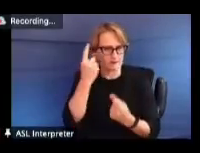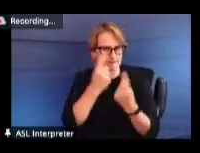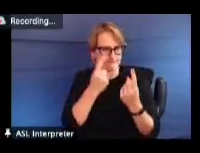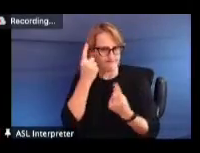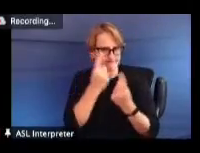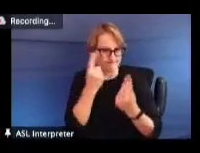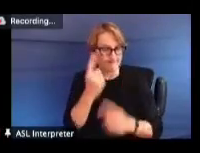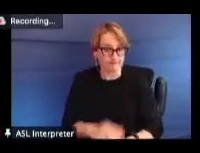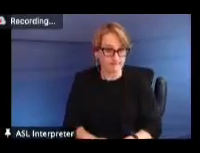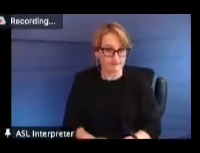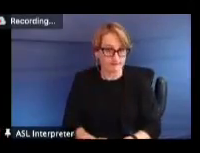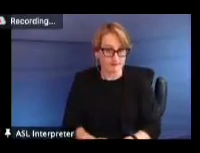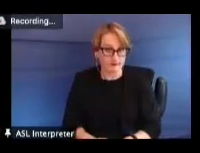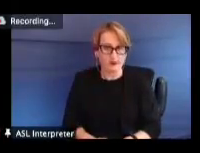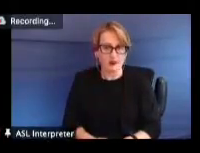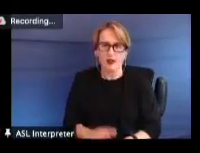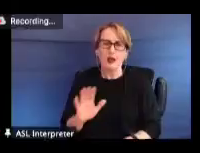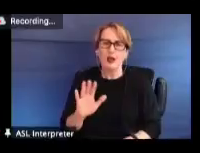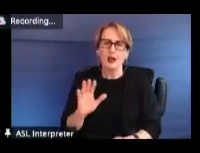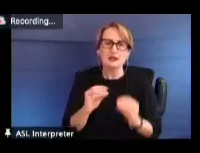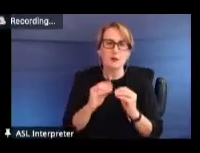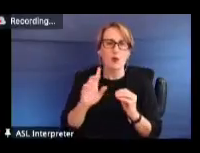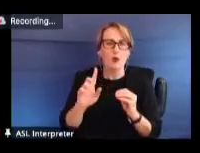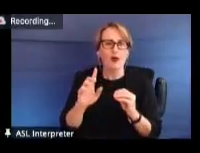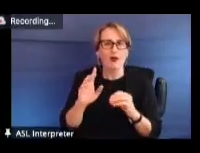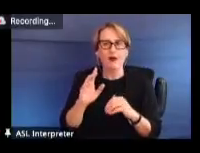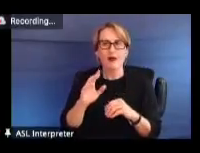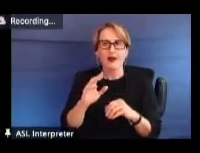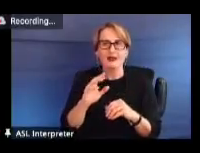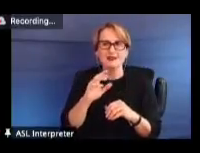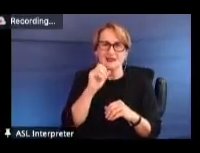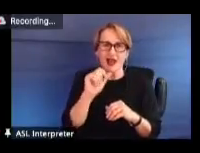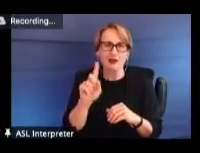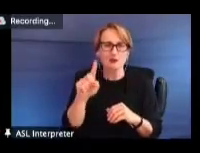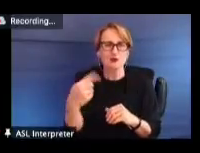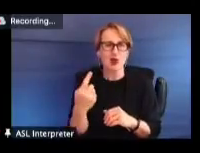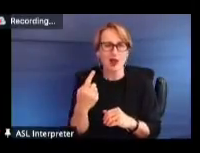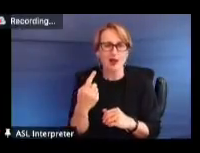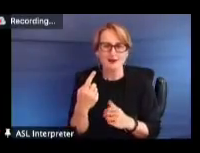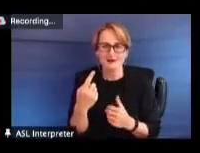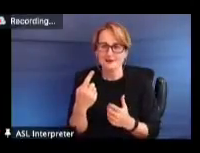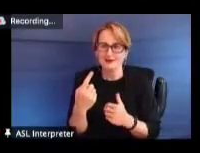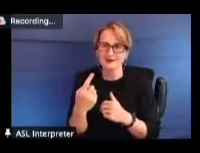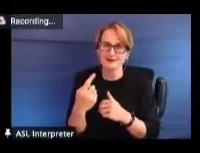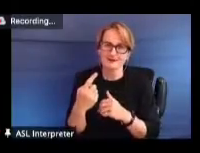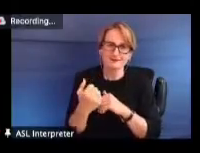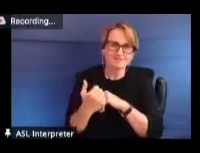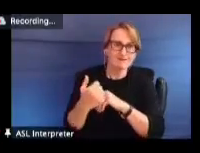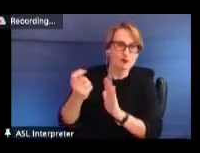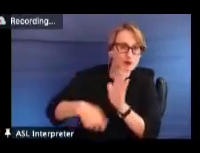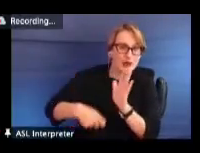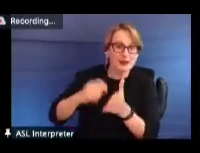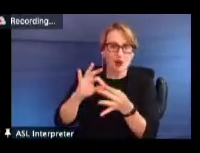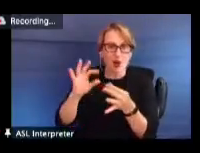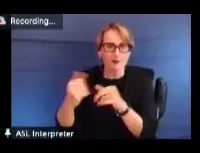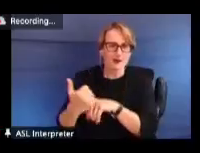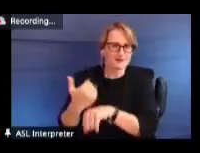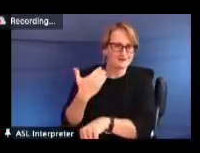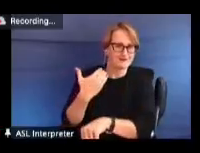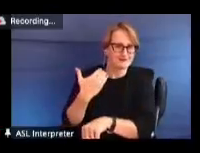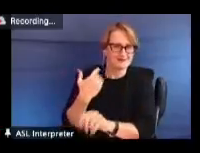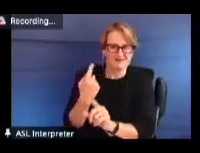probably more than just receipt of any sort of, written comments that come in. I